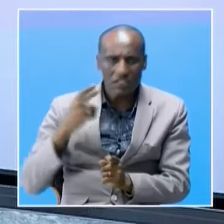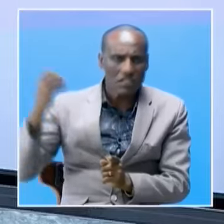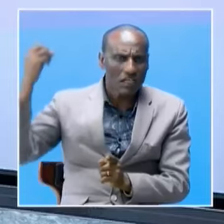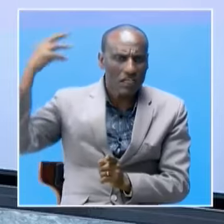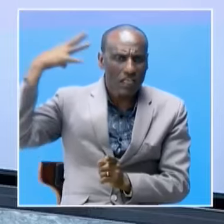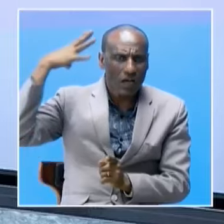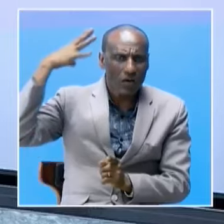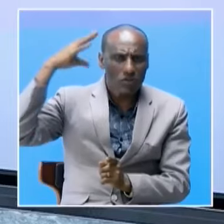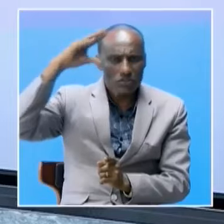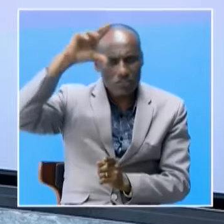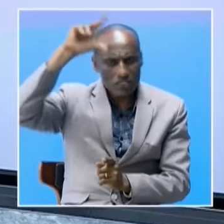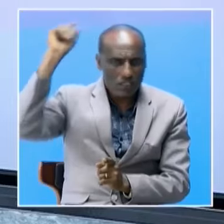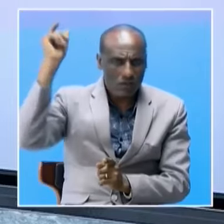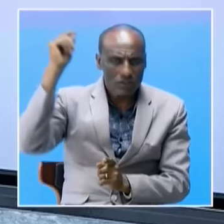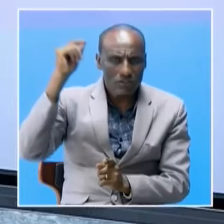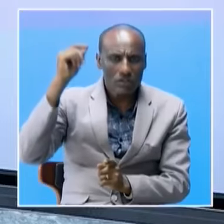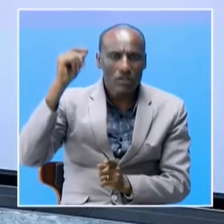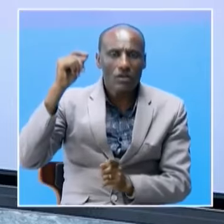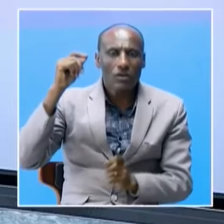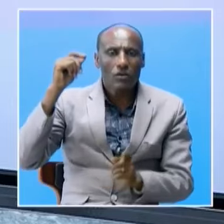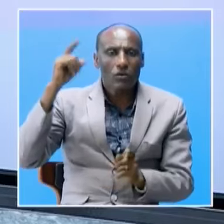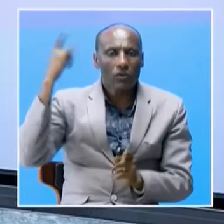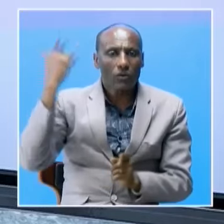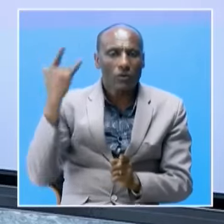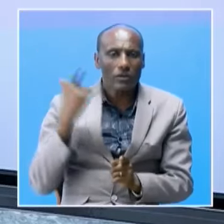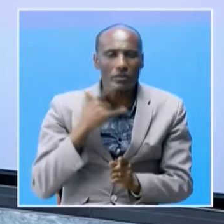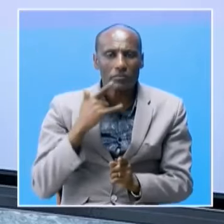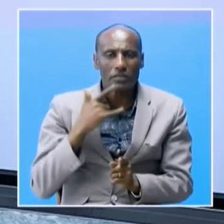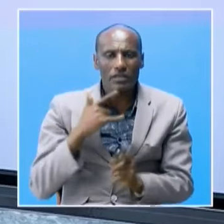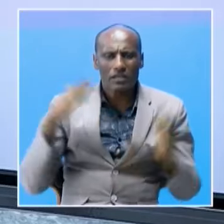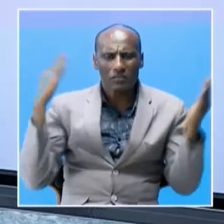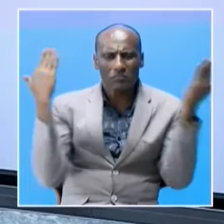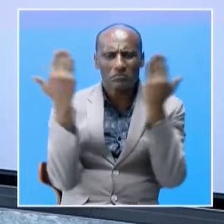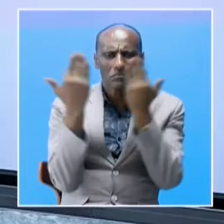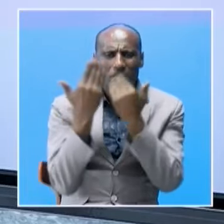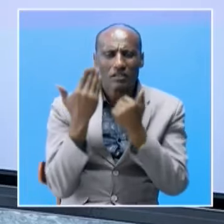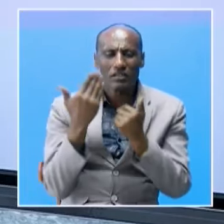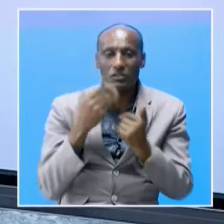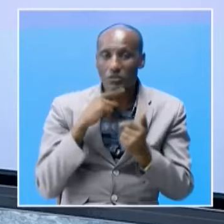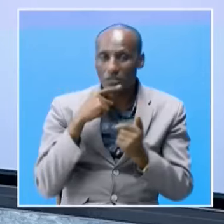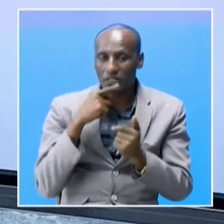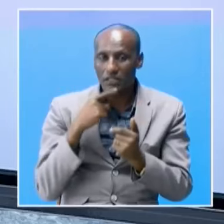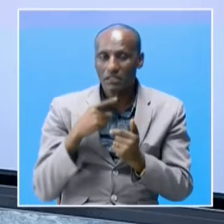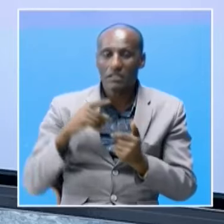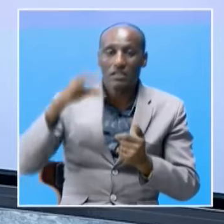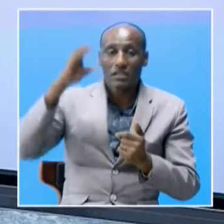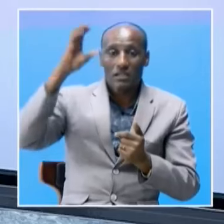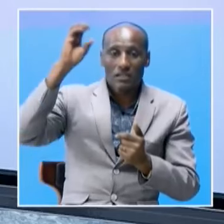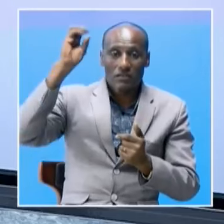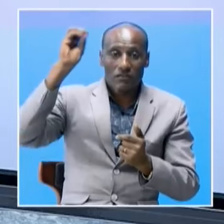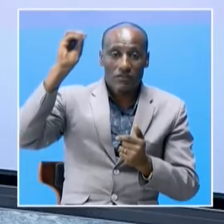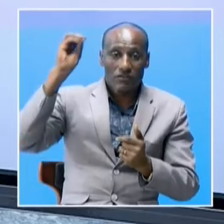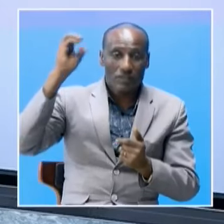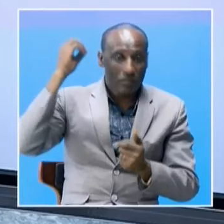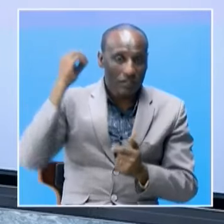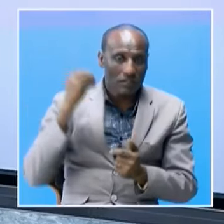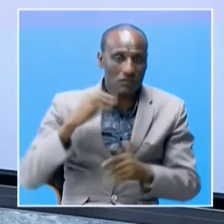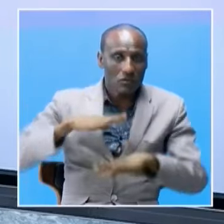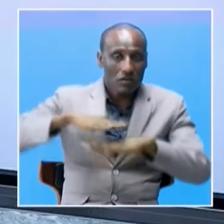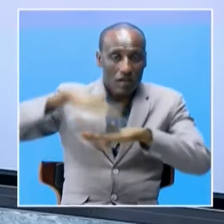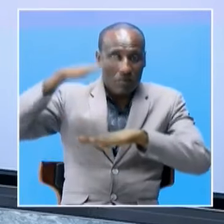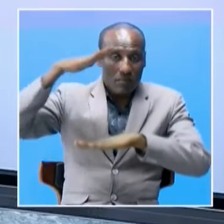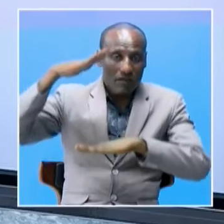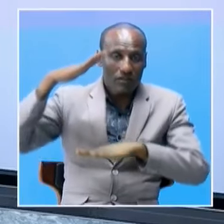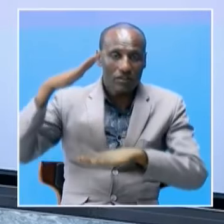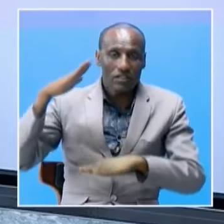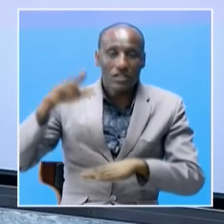or if the weather becomes foggy, the possibility for the rain is what? Yes, 50% or maybe above. At that time,